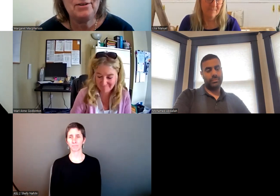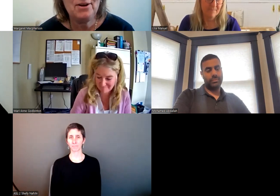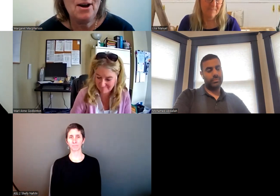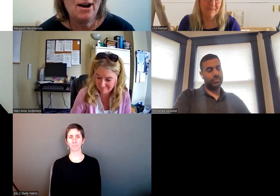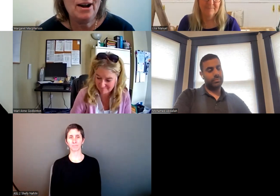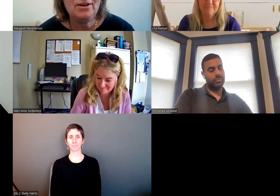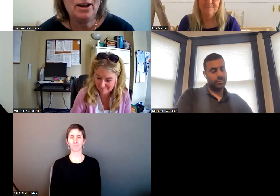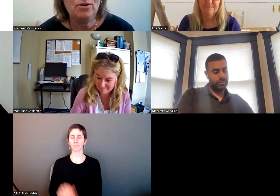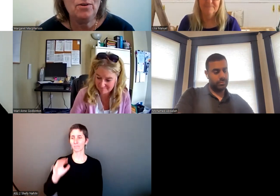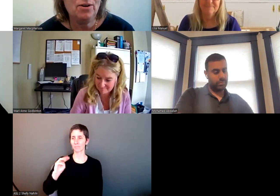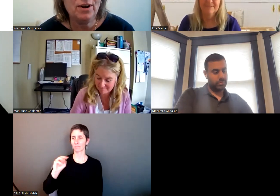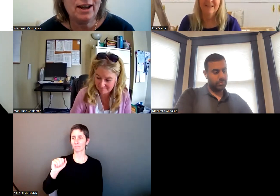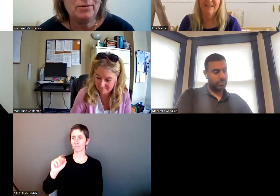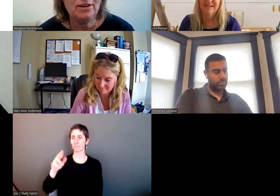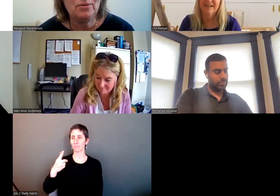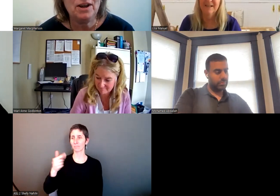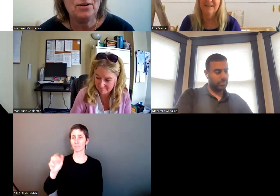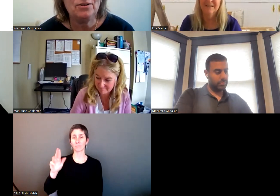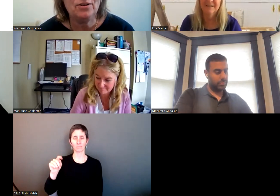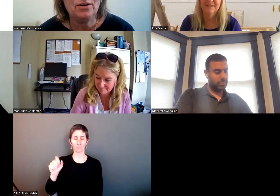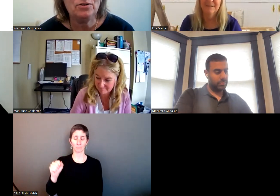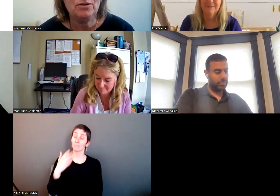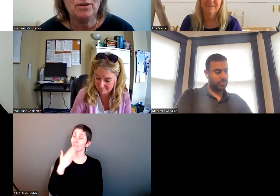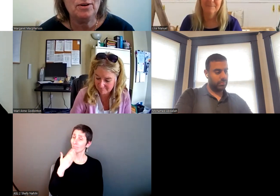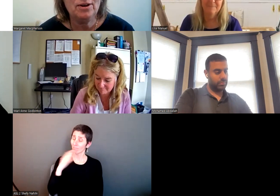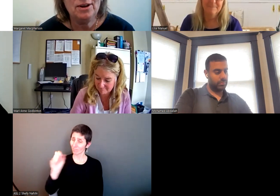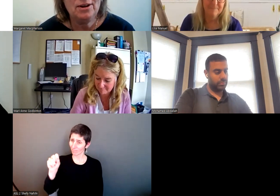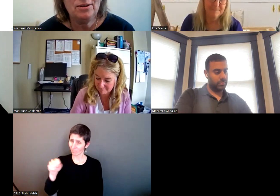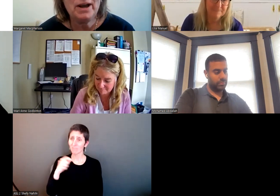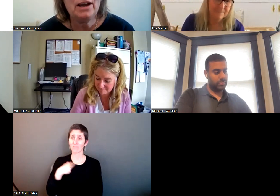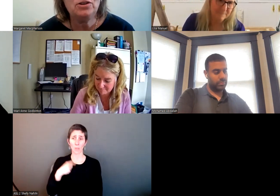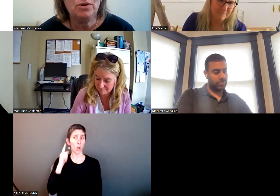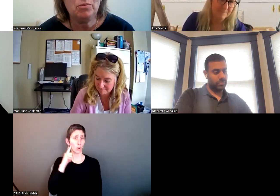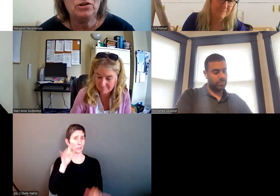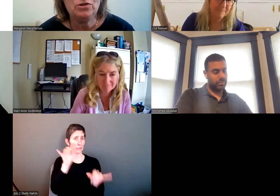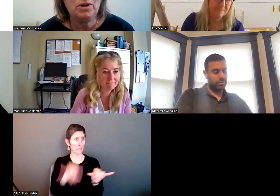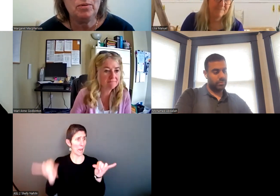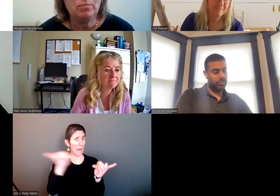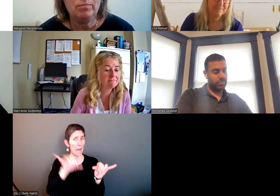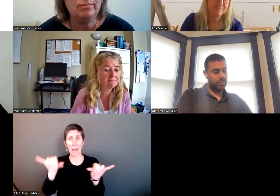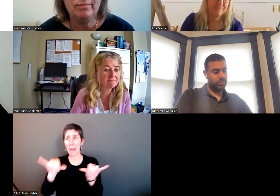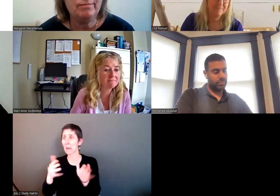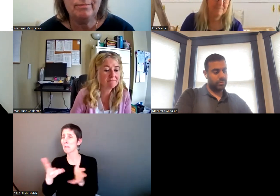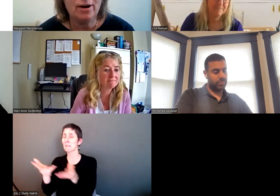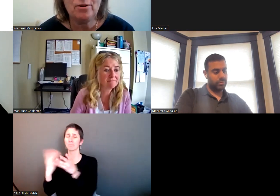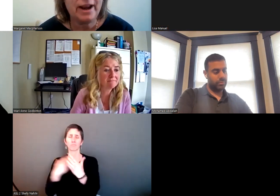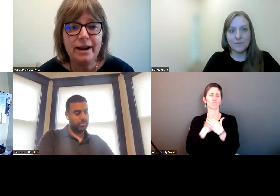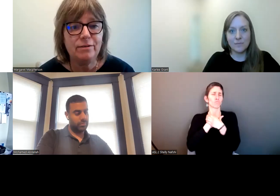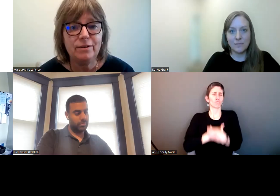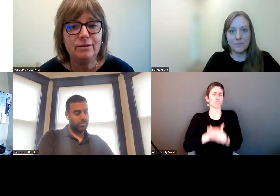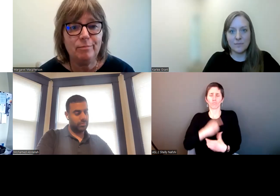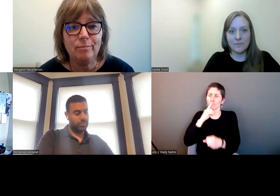Yeah, thanks. I heard that over and over again with the speakers, the sort of the passion with which people